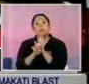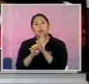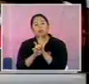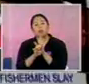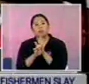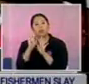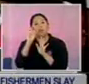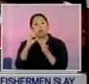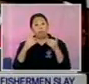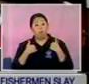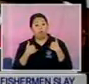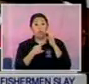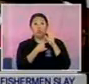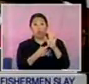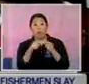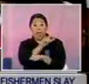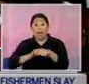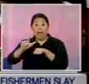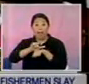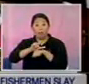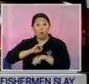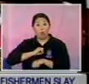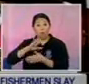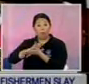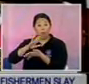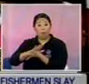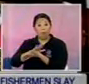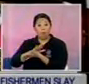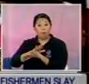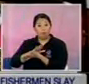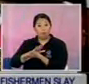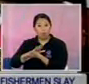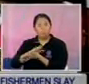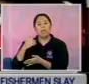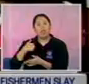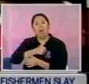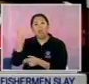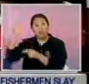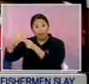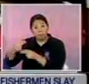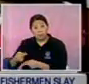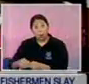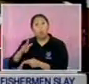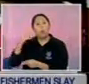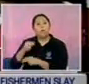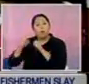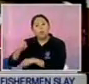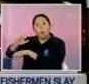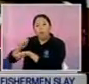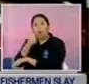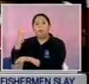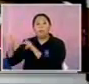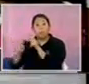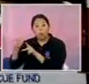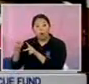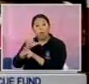ng mga titulo na may mga ibang pangalan dito, kailan pwedeng madamay yung ibang tao because it's necessary in the trial at kailan hindi.